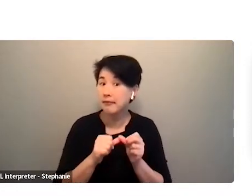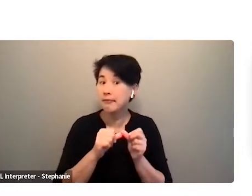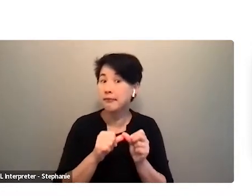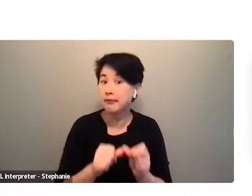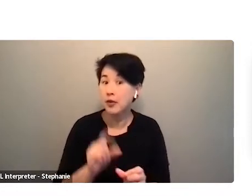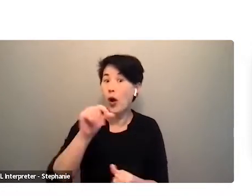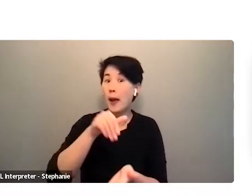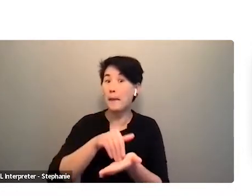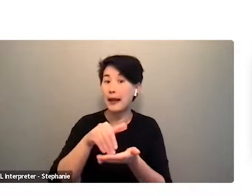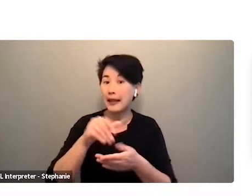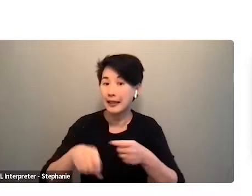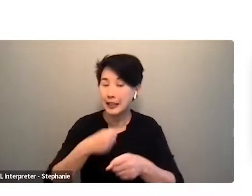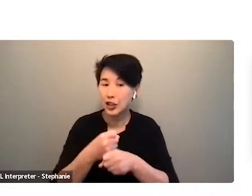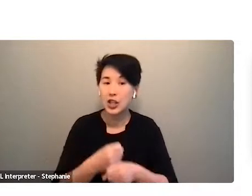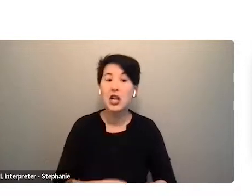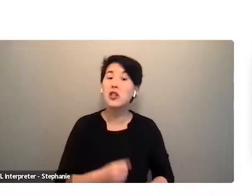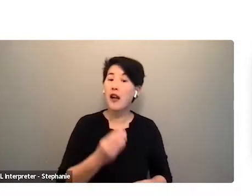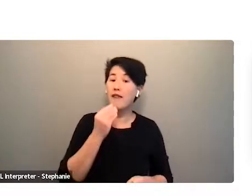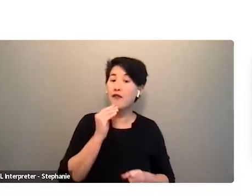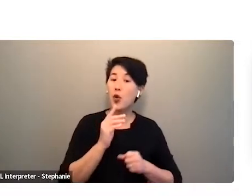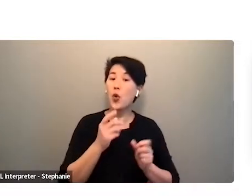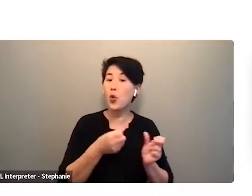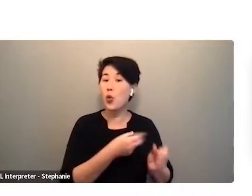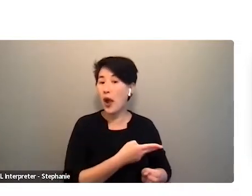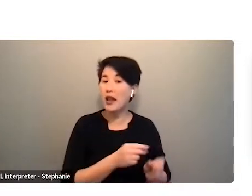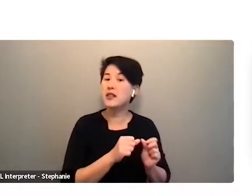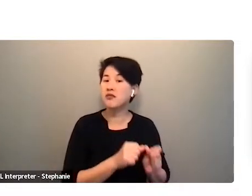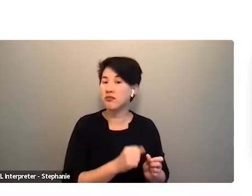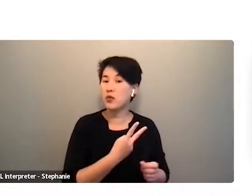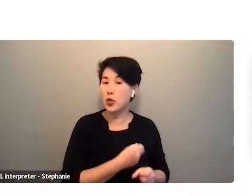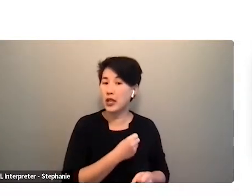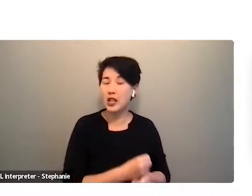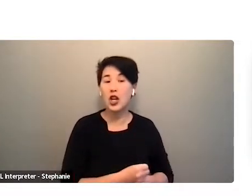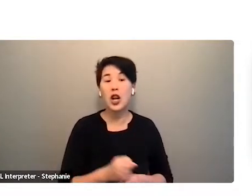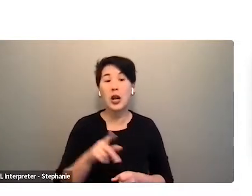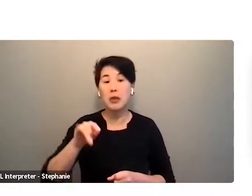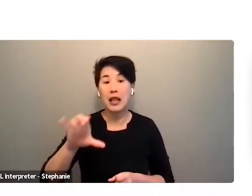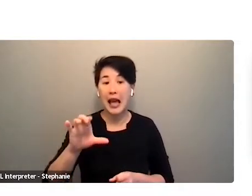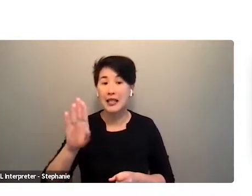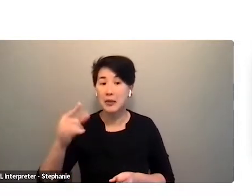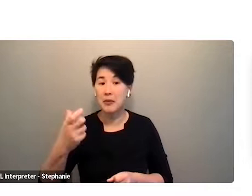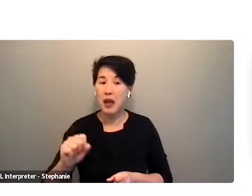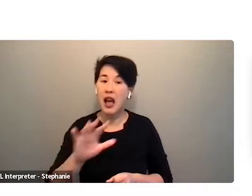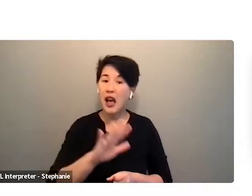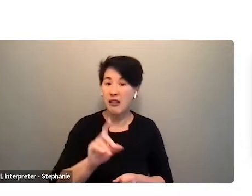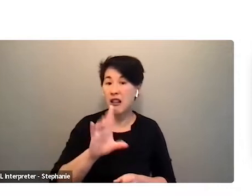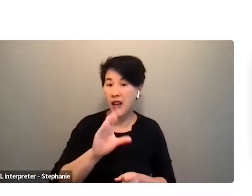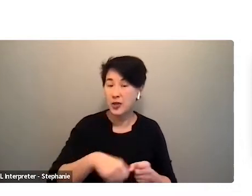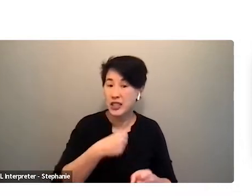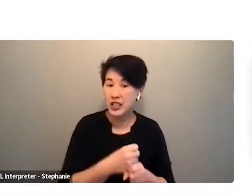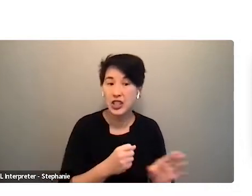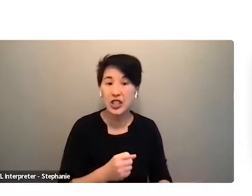food waste up to 2 years, plastic bags up to 100 years, leather shoes a minimum of 25 years,